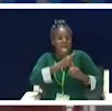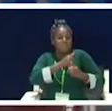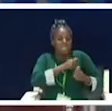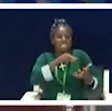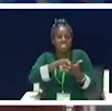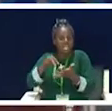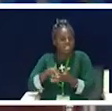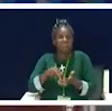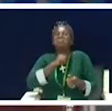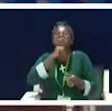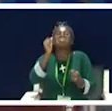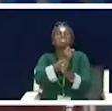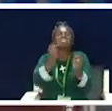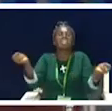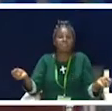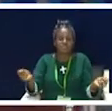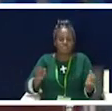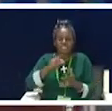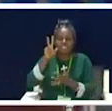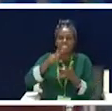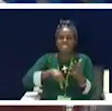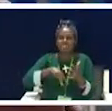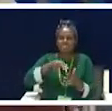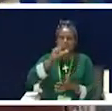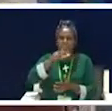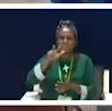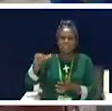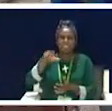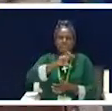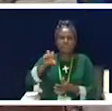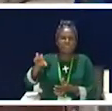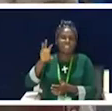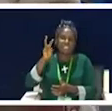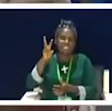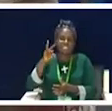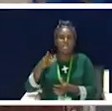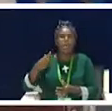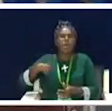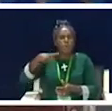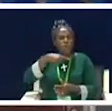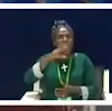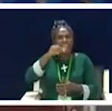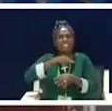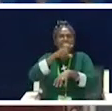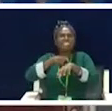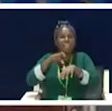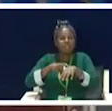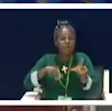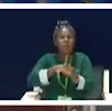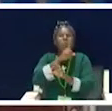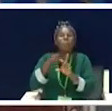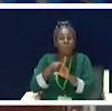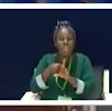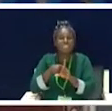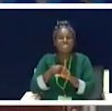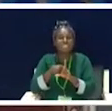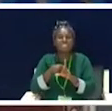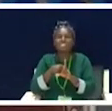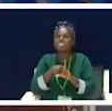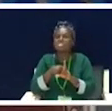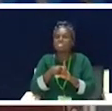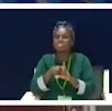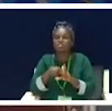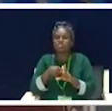16. Psalm 33 verse 16. We are in a time when us is a vain